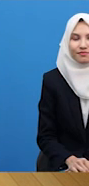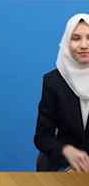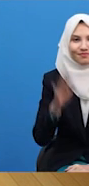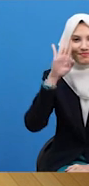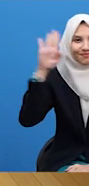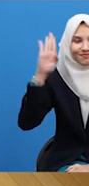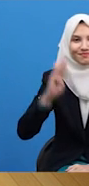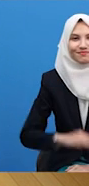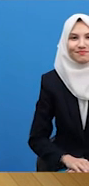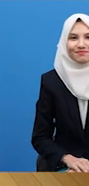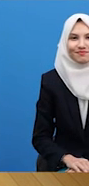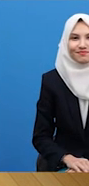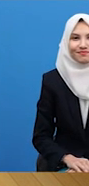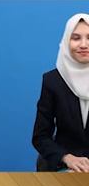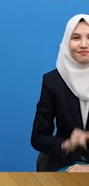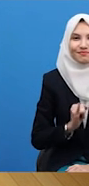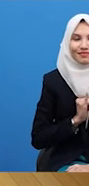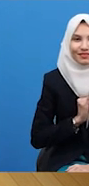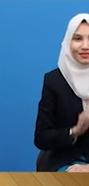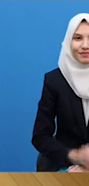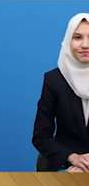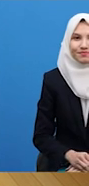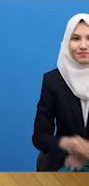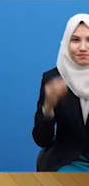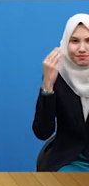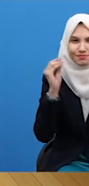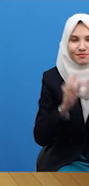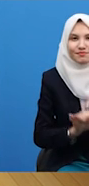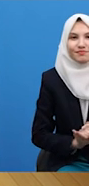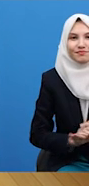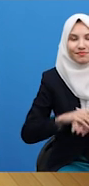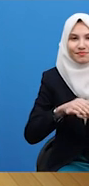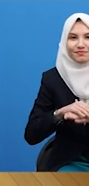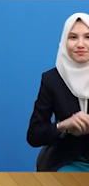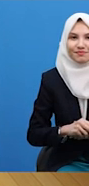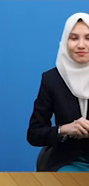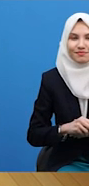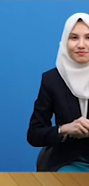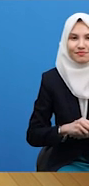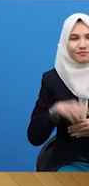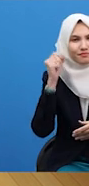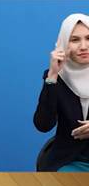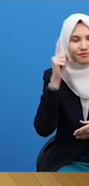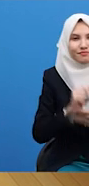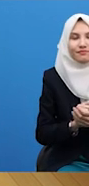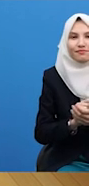Hi, I'm Ifis Alauddin. You must be wondering what I am doing, right?